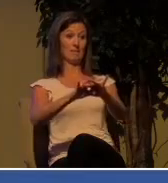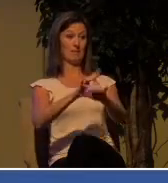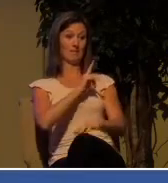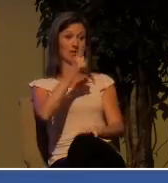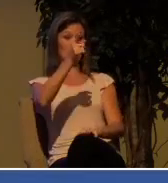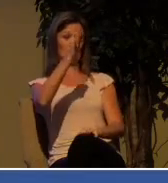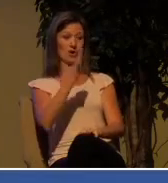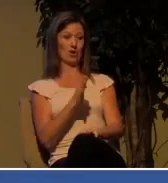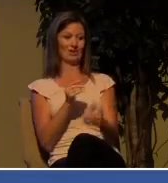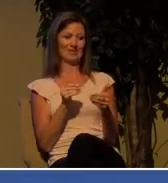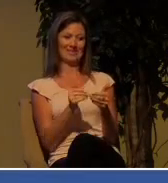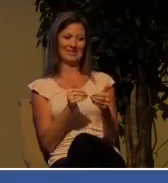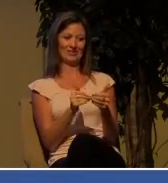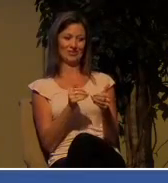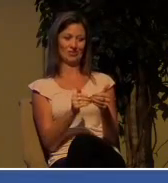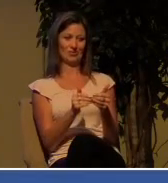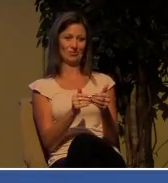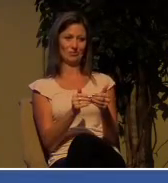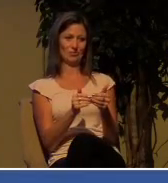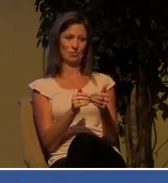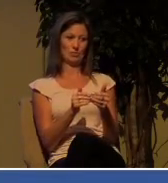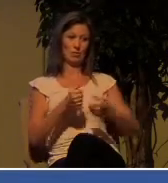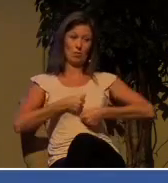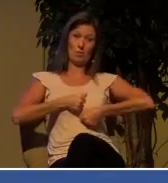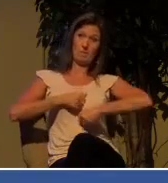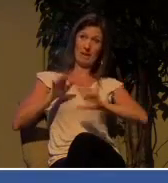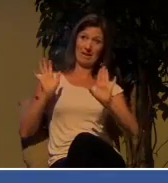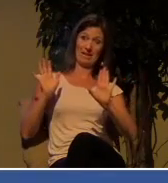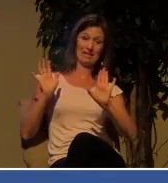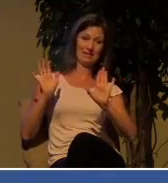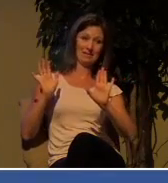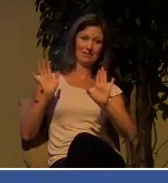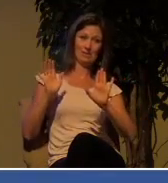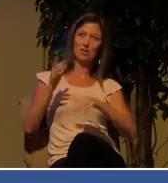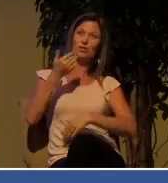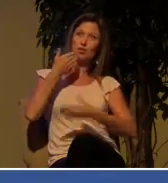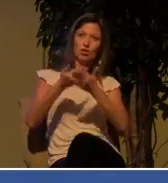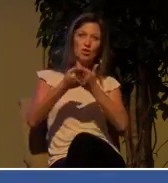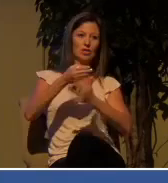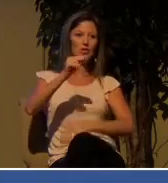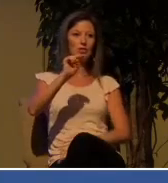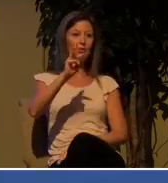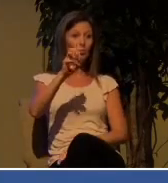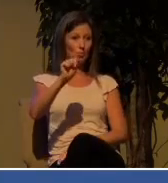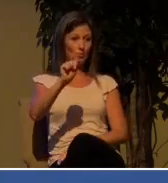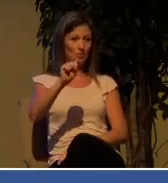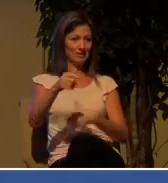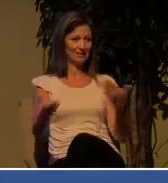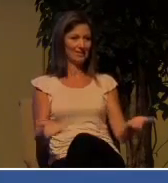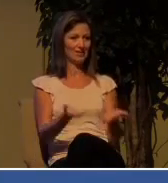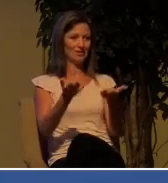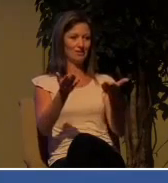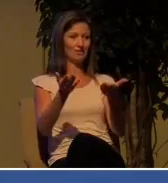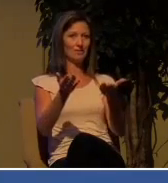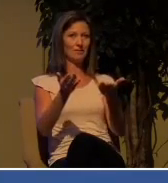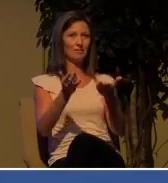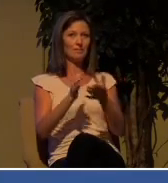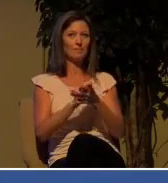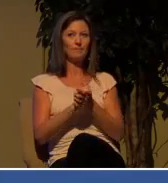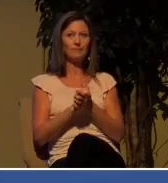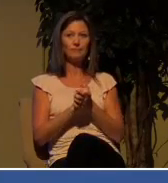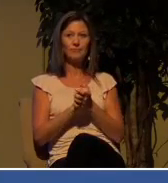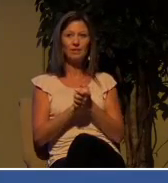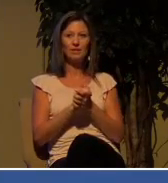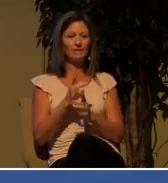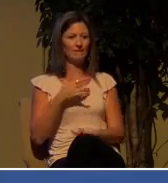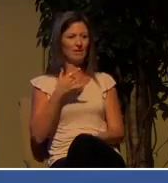the good news, for the time has come." The kingdom of God was near. And God was going to do something